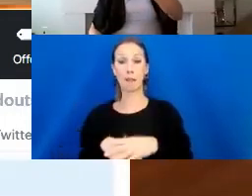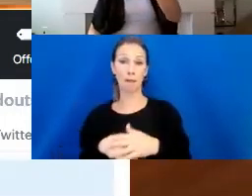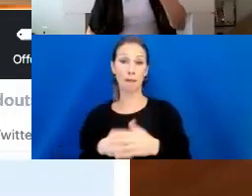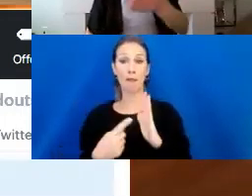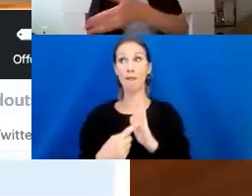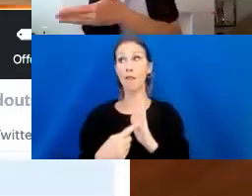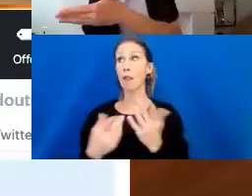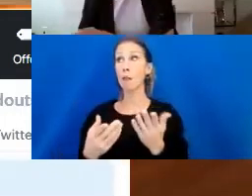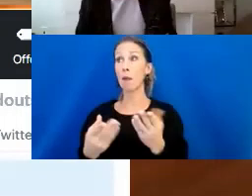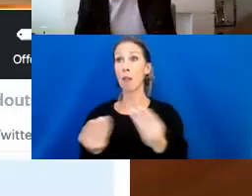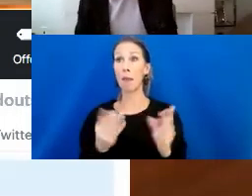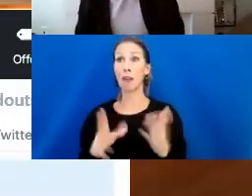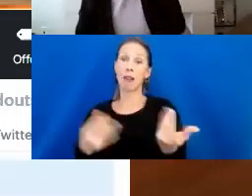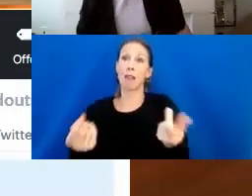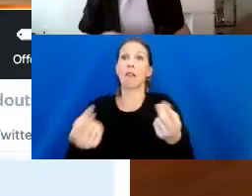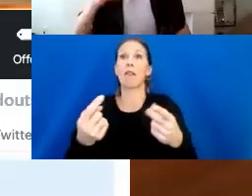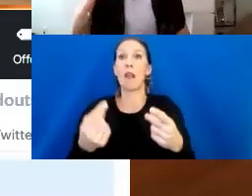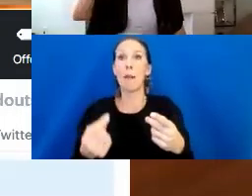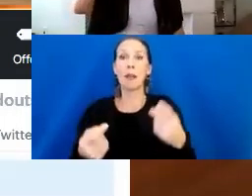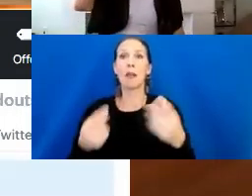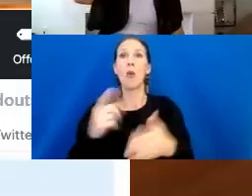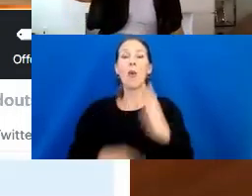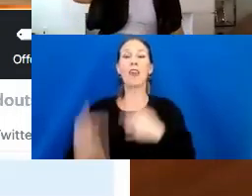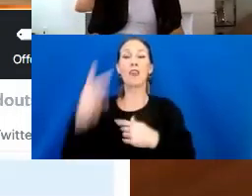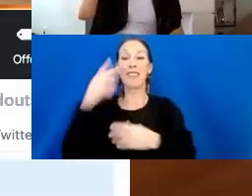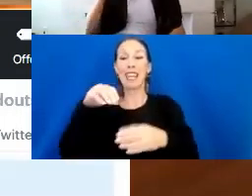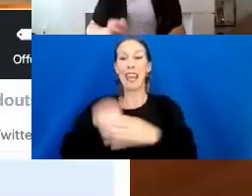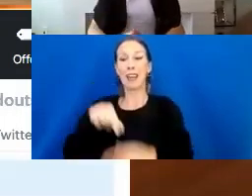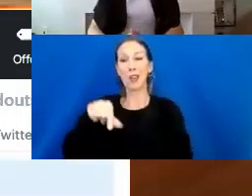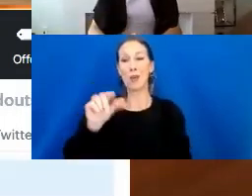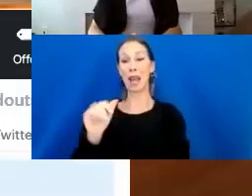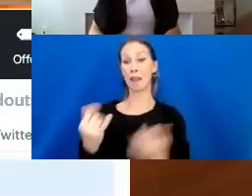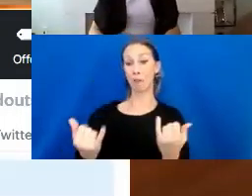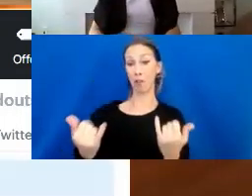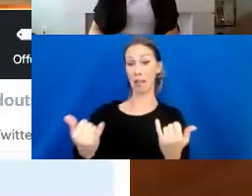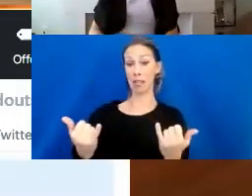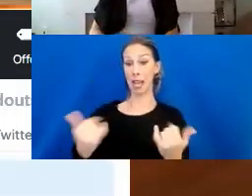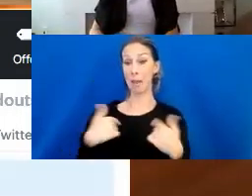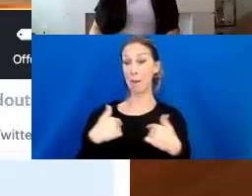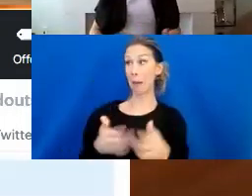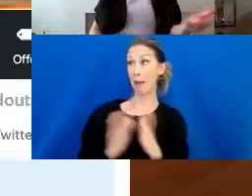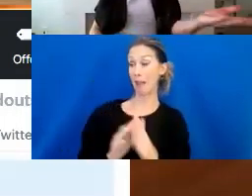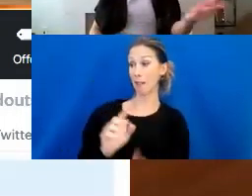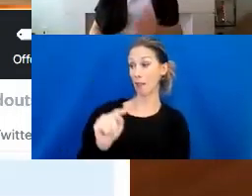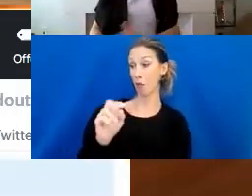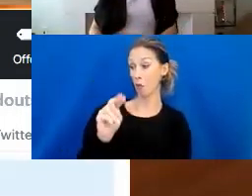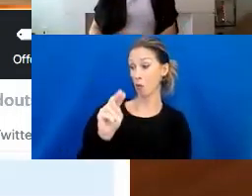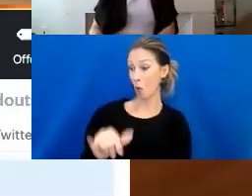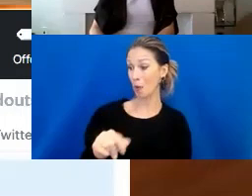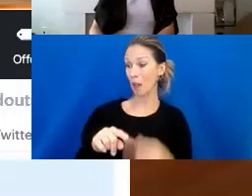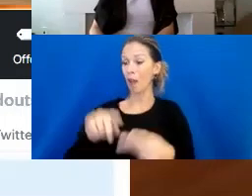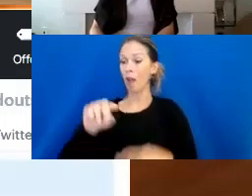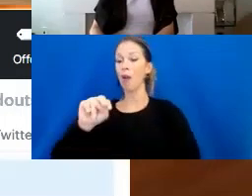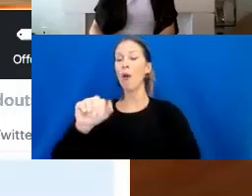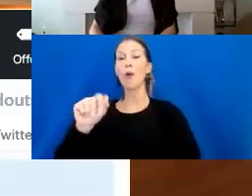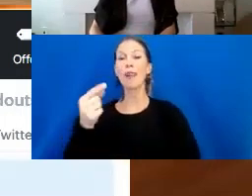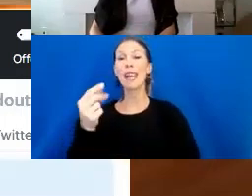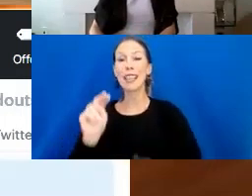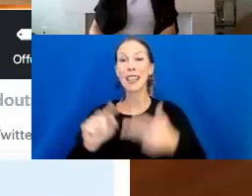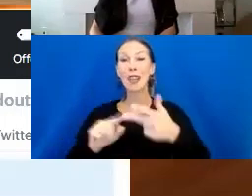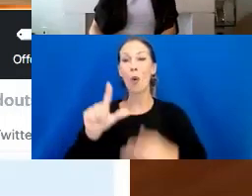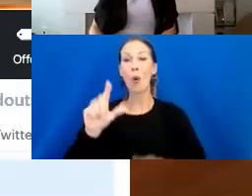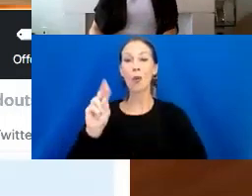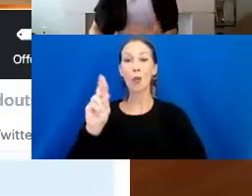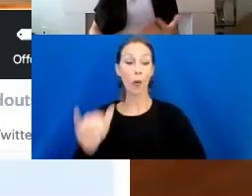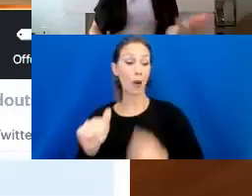what are you seeing in the Q&A, as I might to Tony or Nathan or Laurie, or has just happened here with